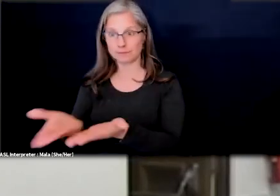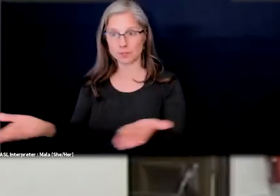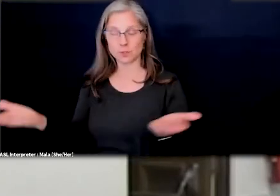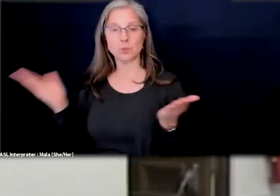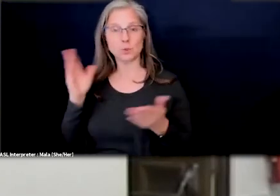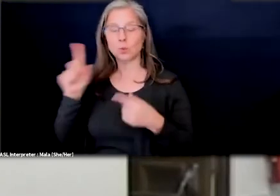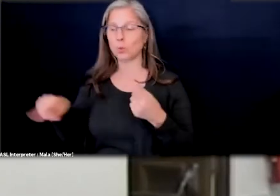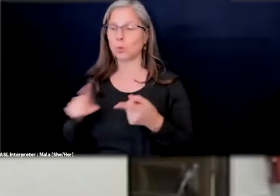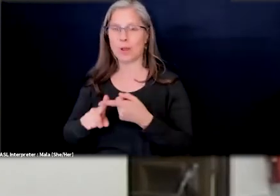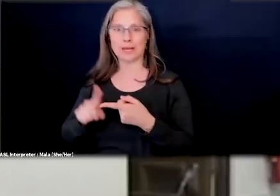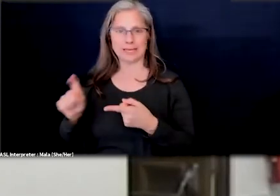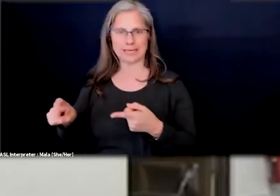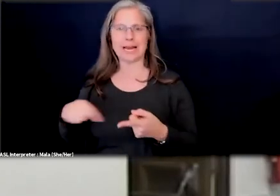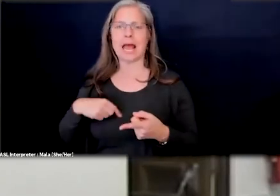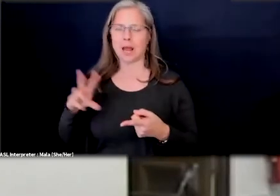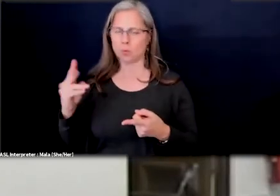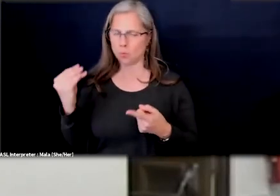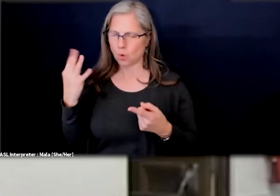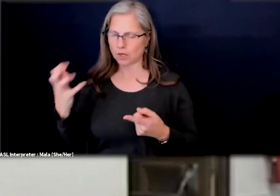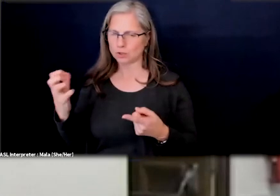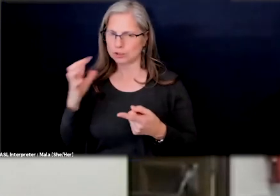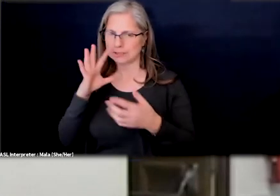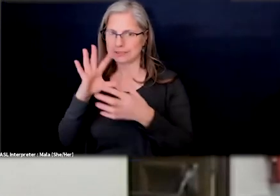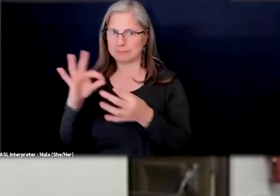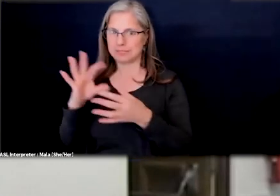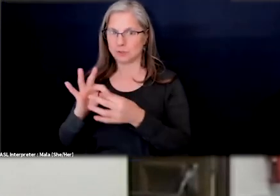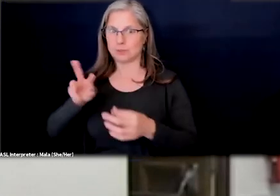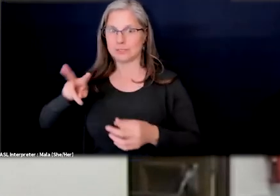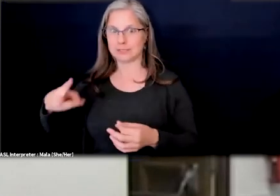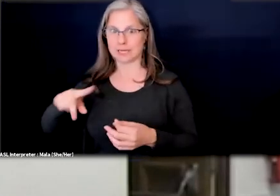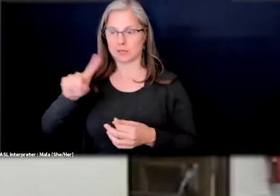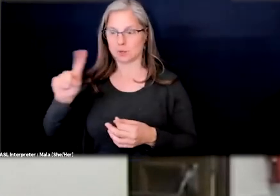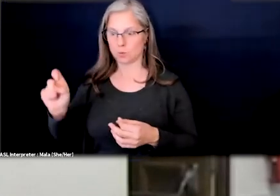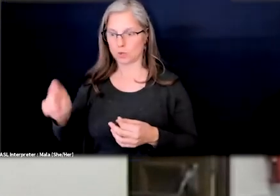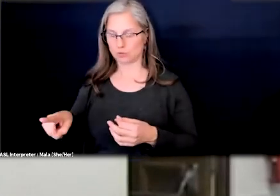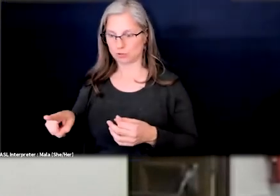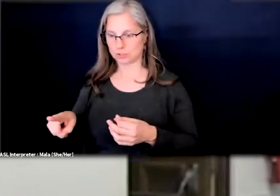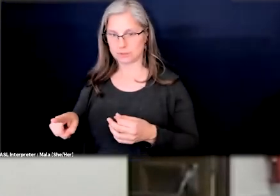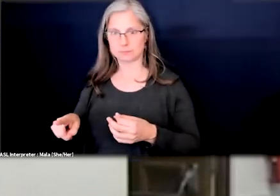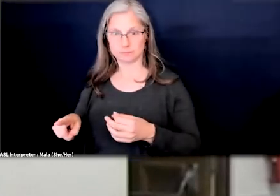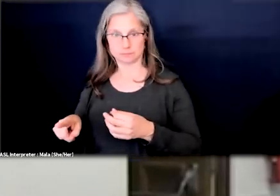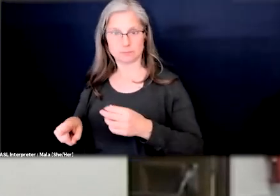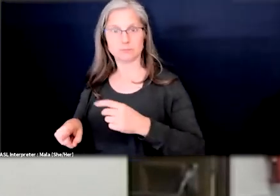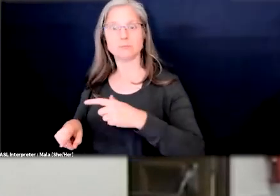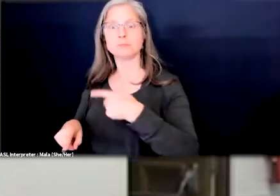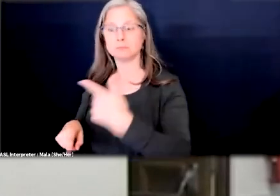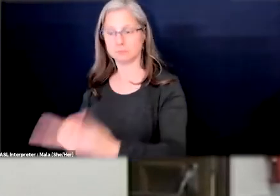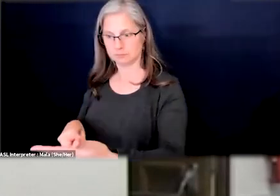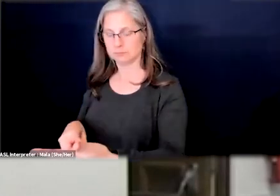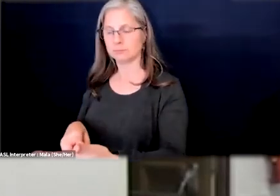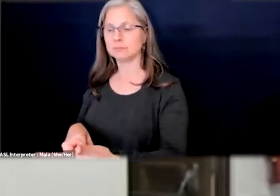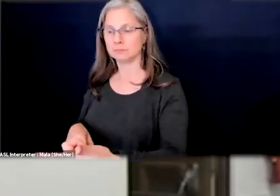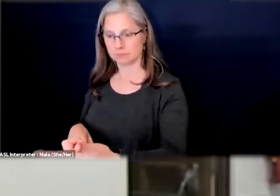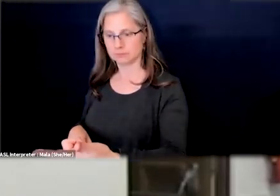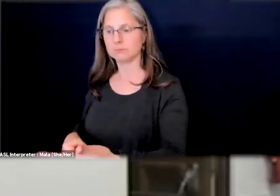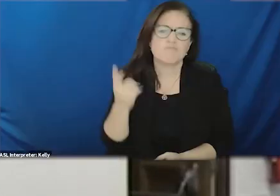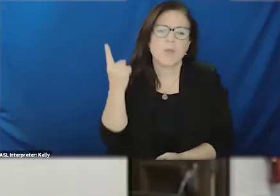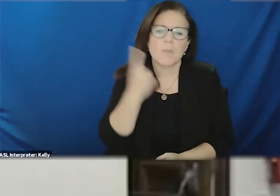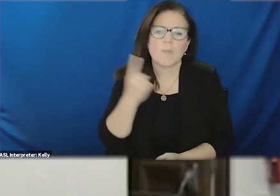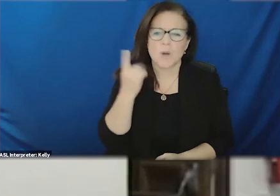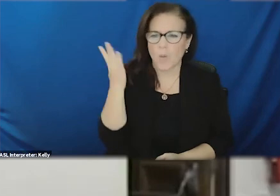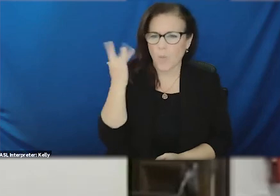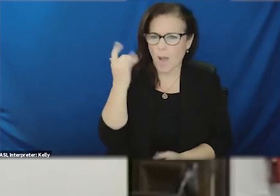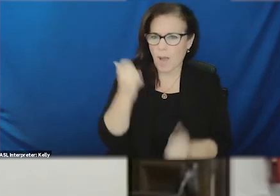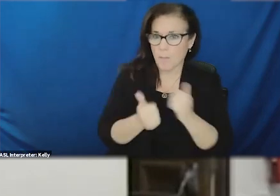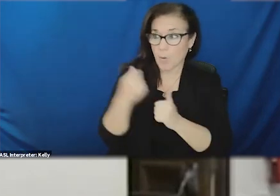whenever needed. I did also want to just speak to the second question. And so why are most of our students from Adelante? Well,